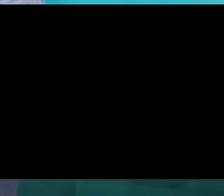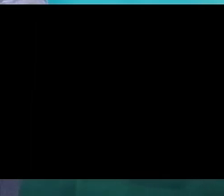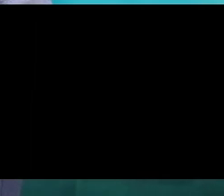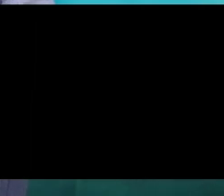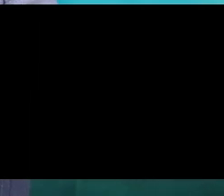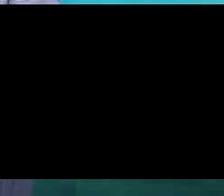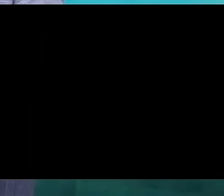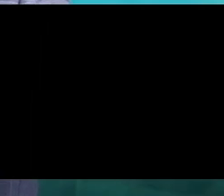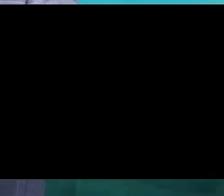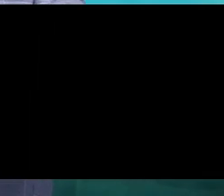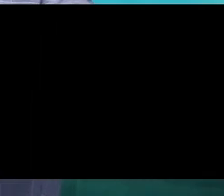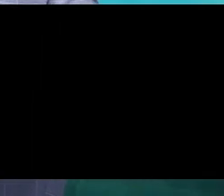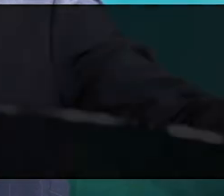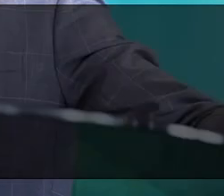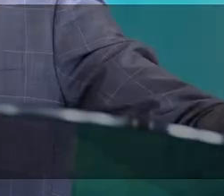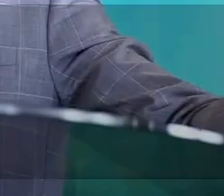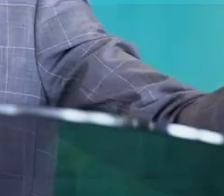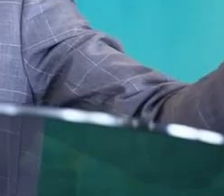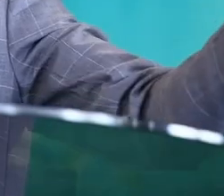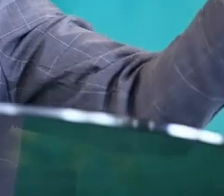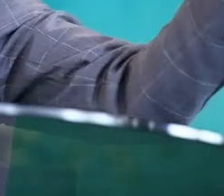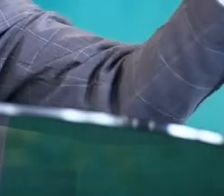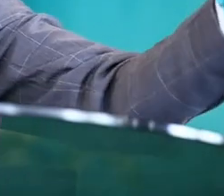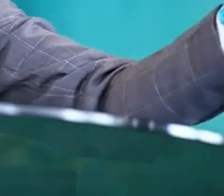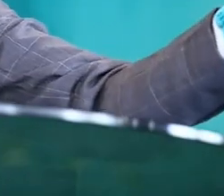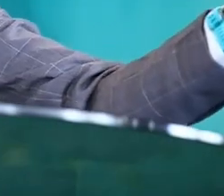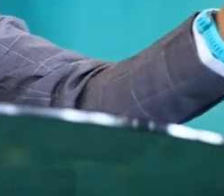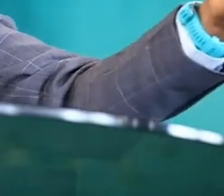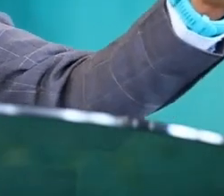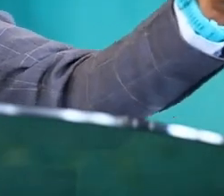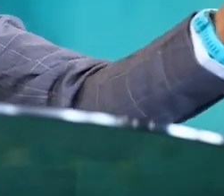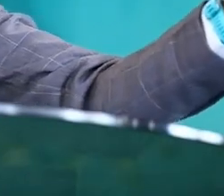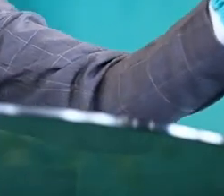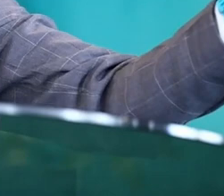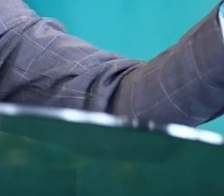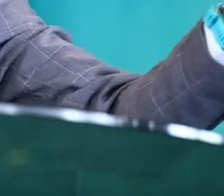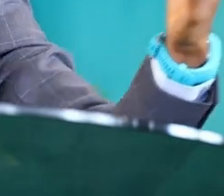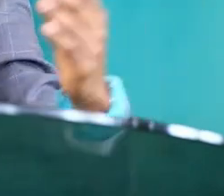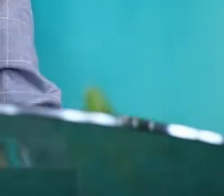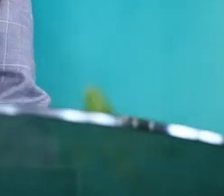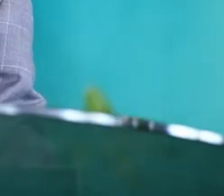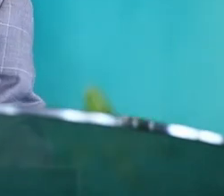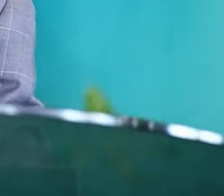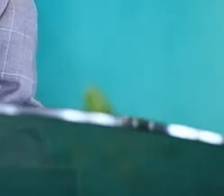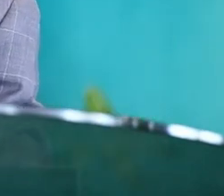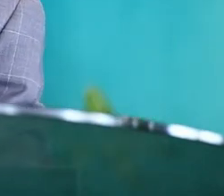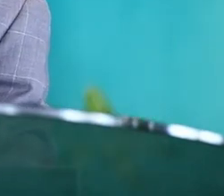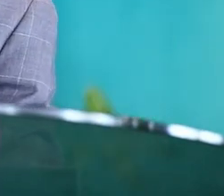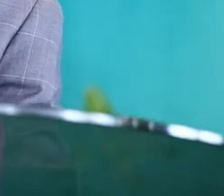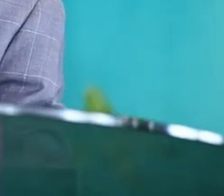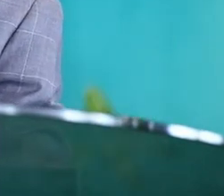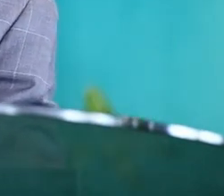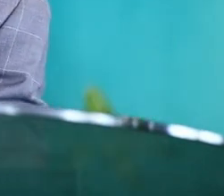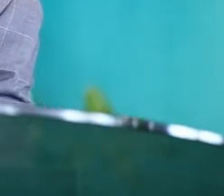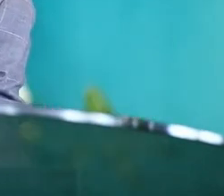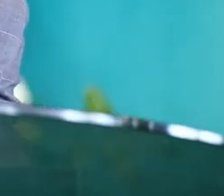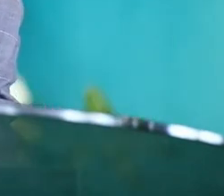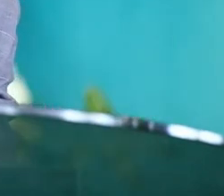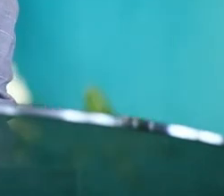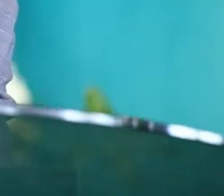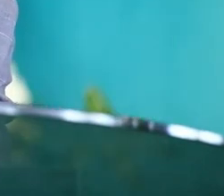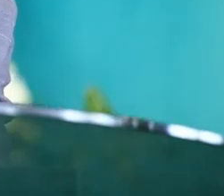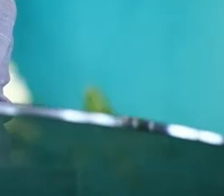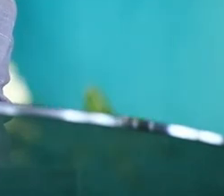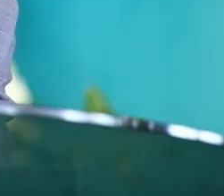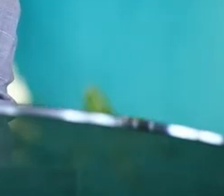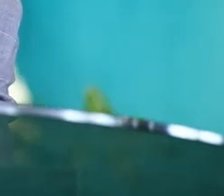How many believe with me that it is possible to carry out this great commandment and